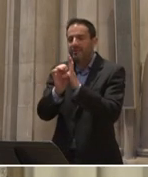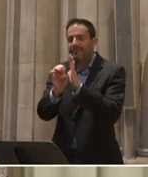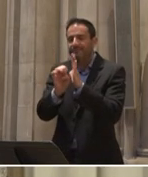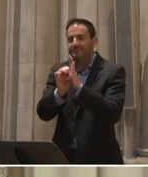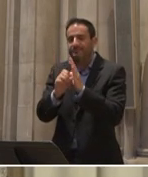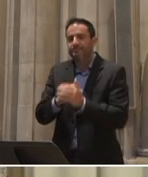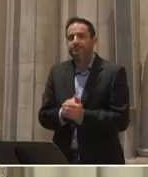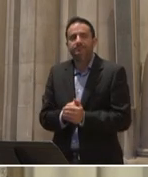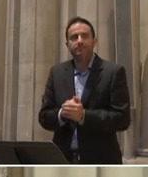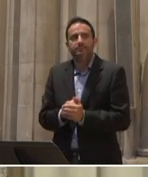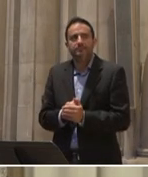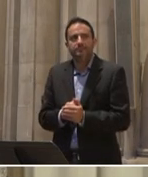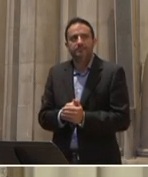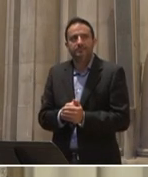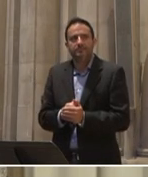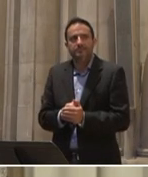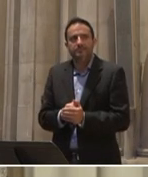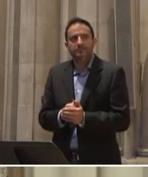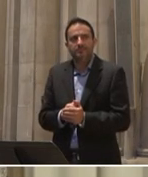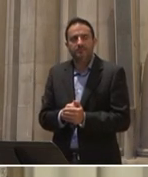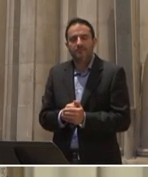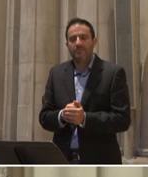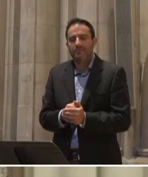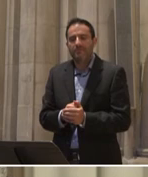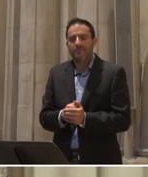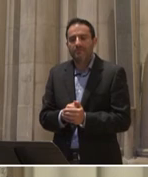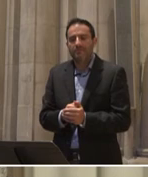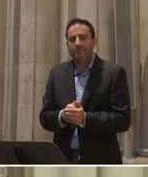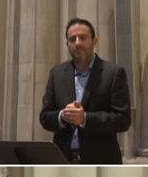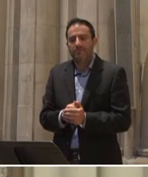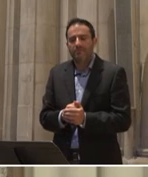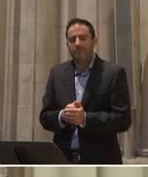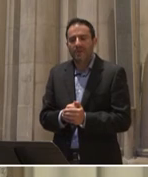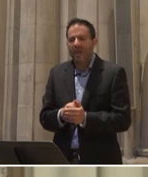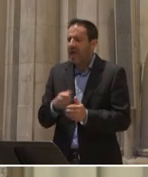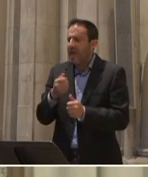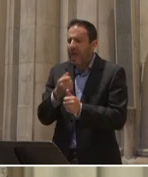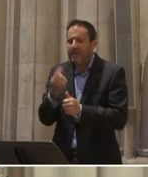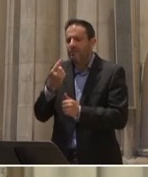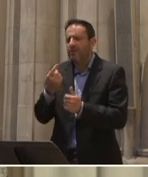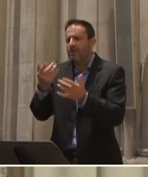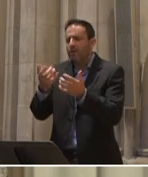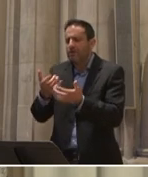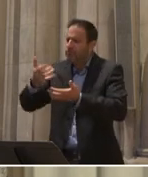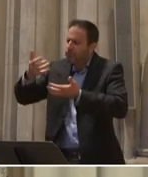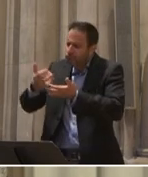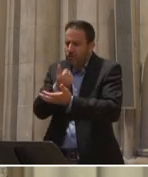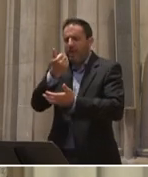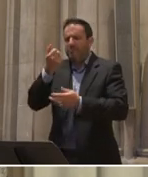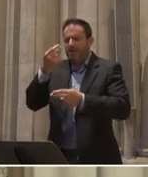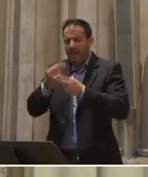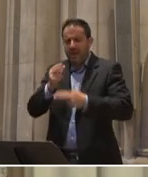It's the vocation for any of us who want to claim the name Christian.